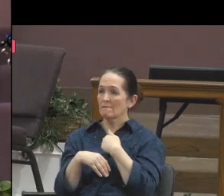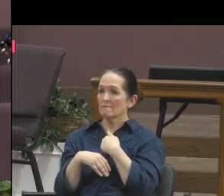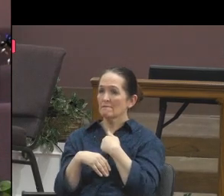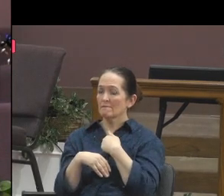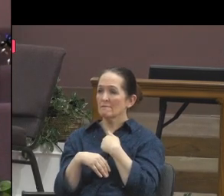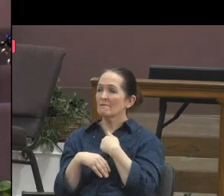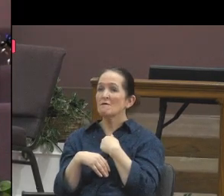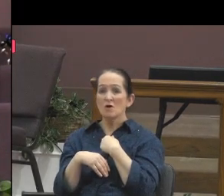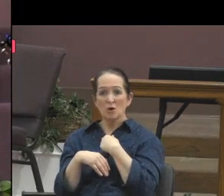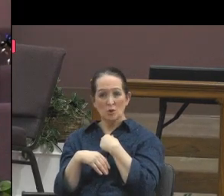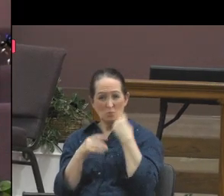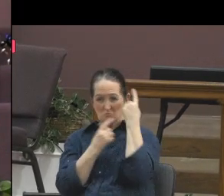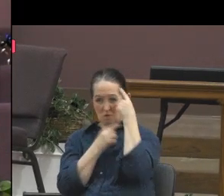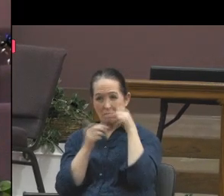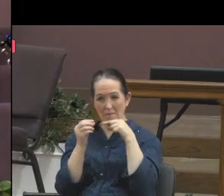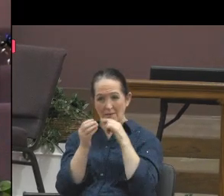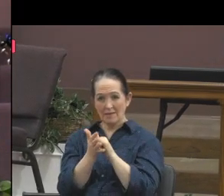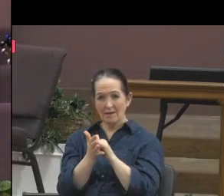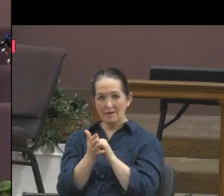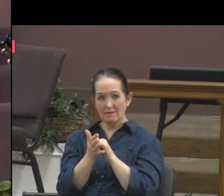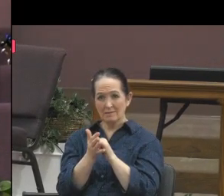You ever wonder about that?